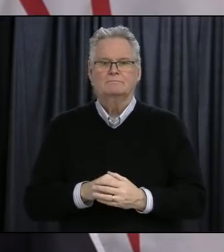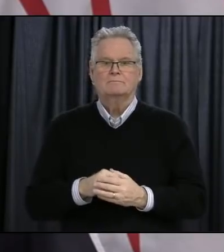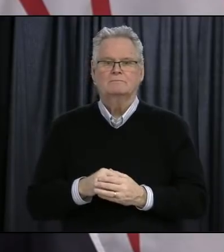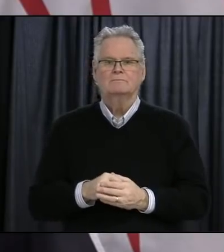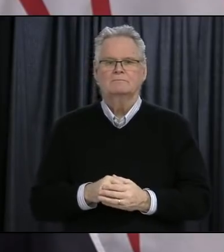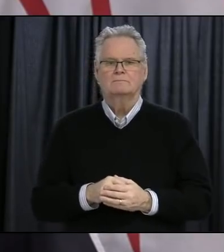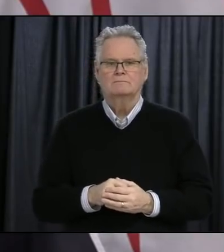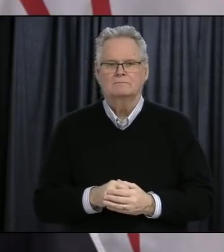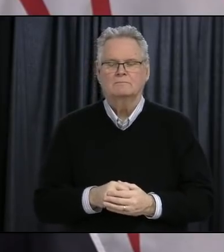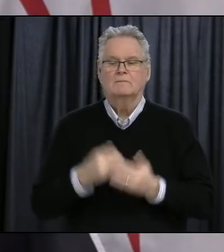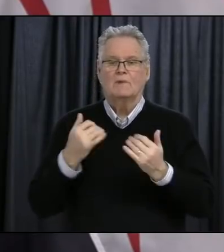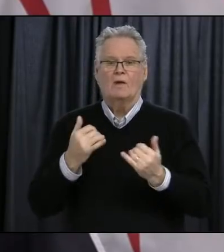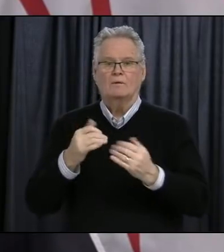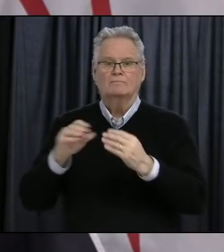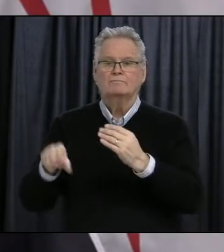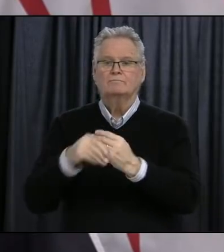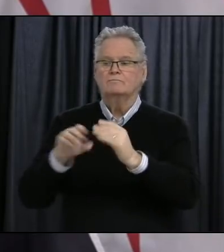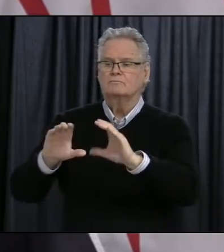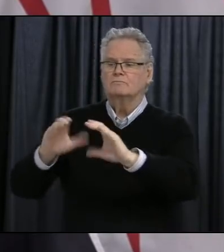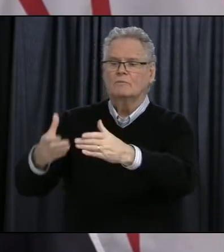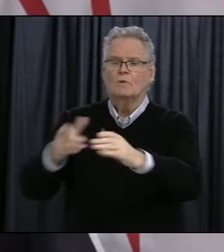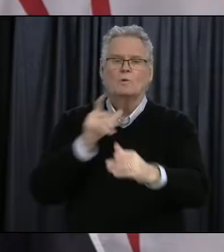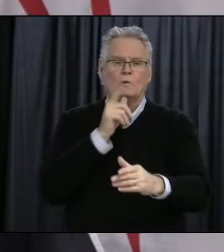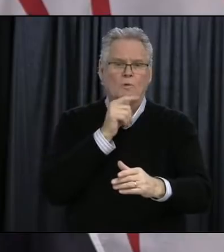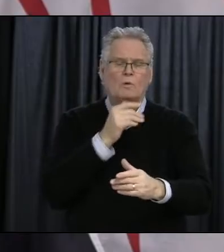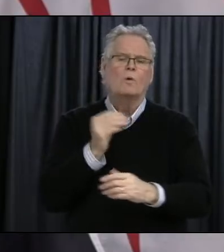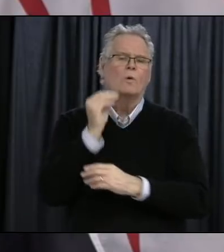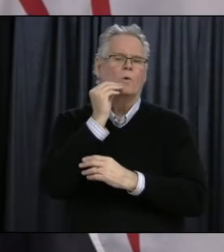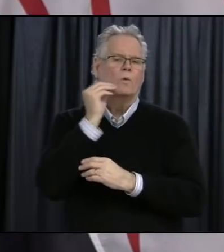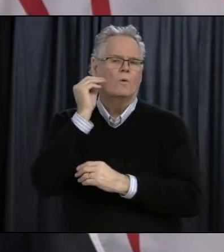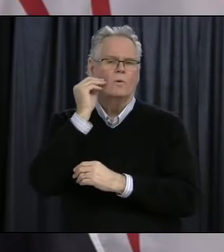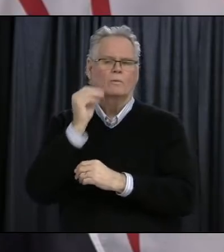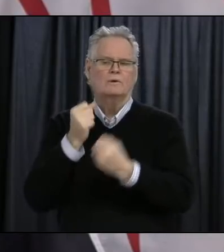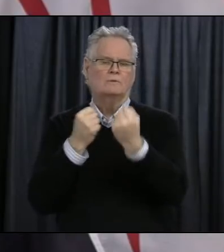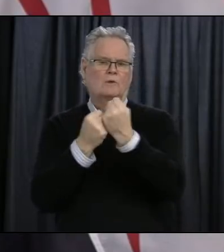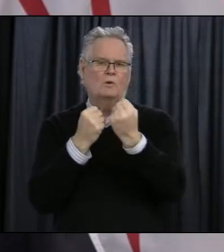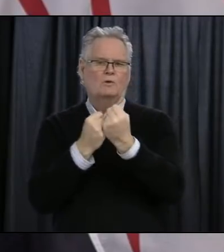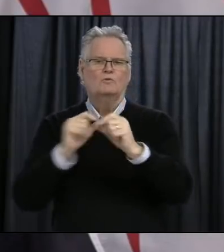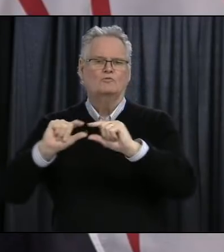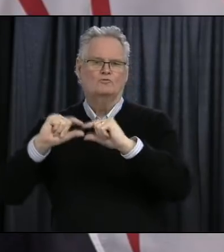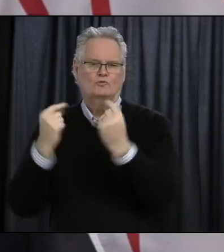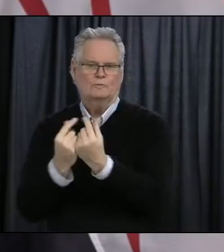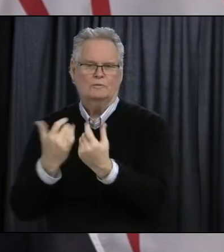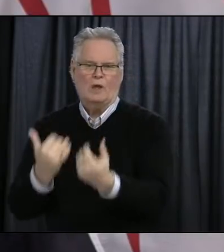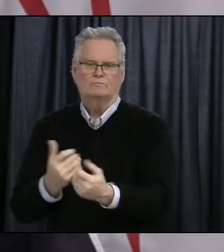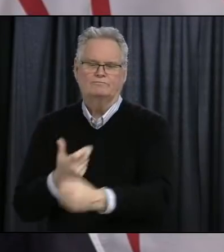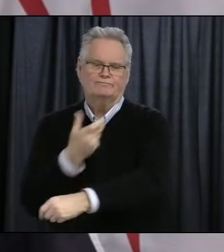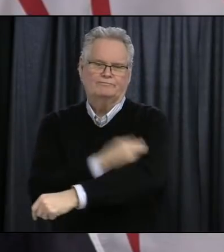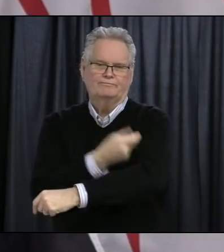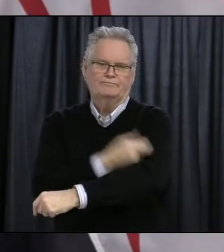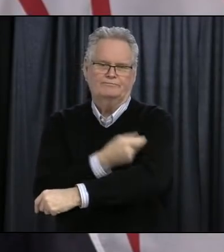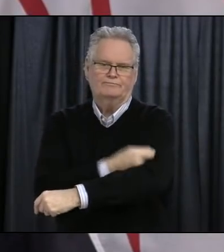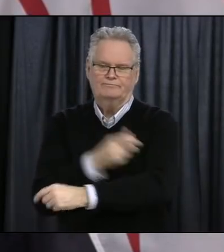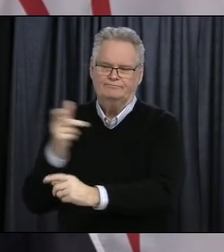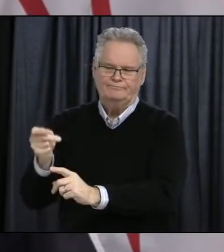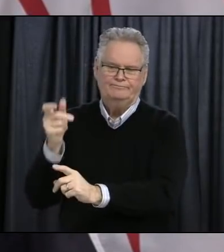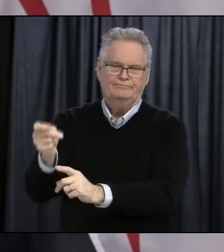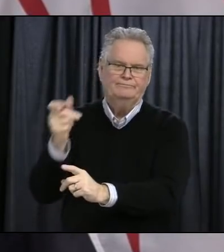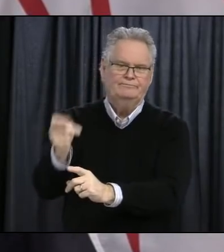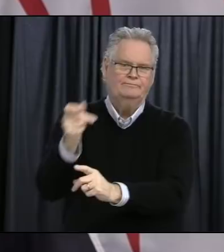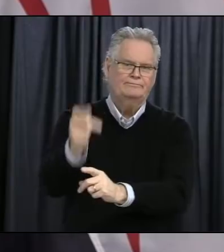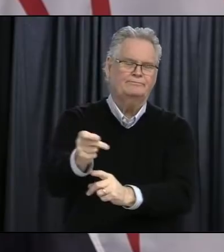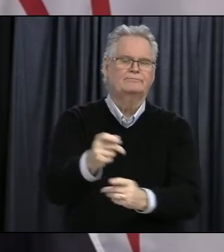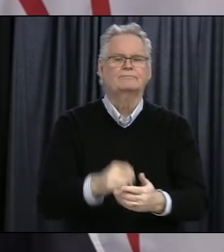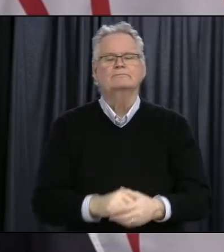of phase 1 in our vaccination plan as they work supporting individuals living independently, many of whom are at an increased risk